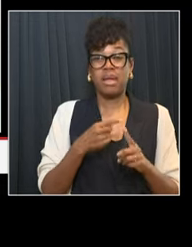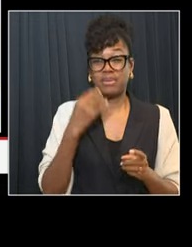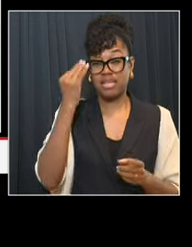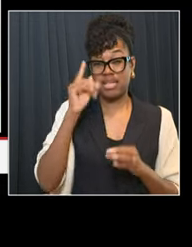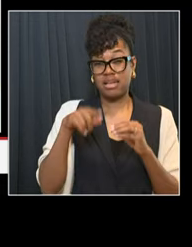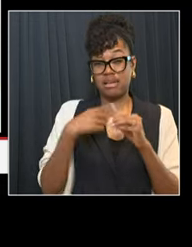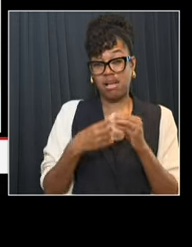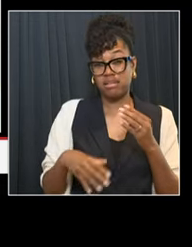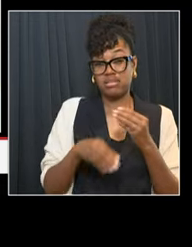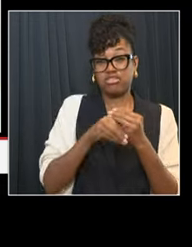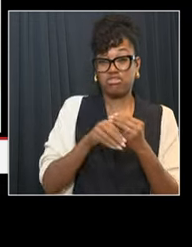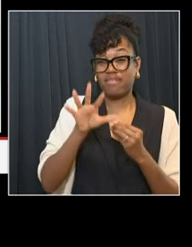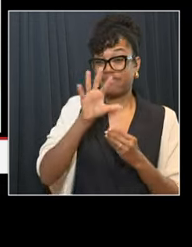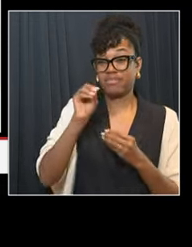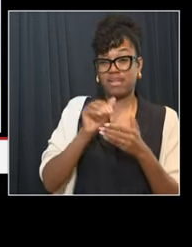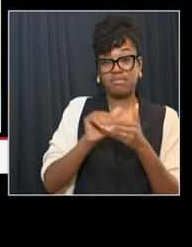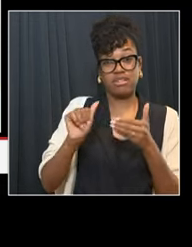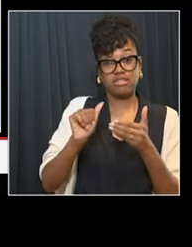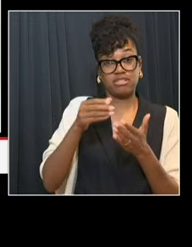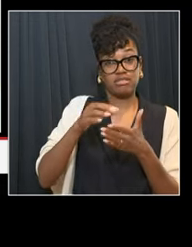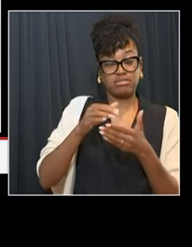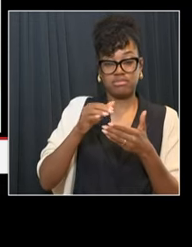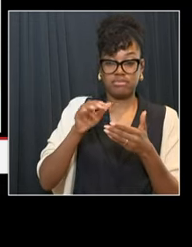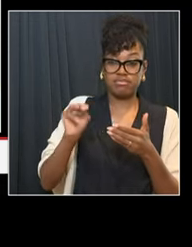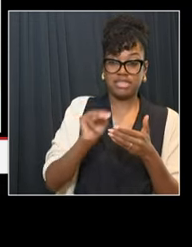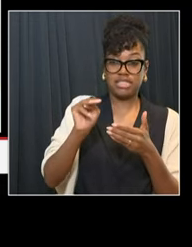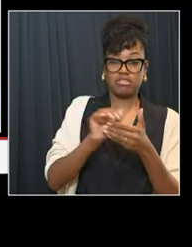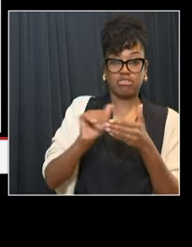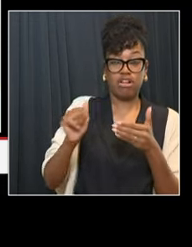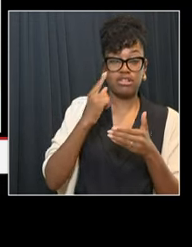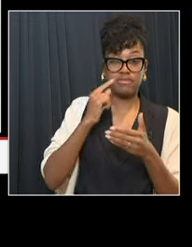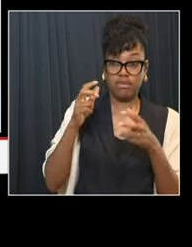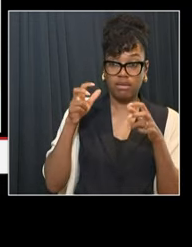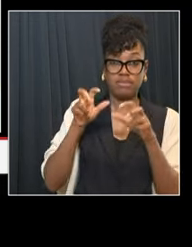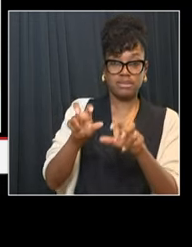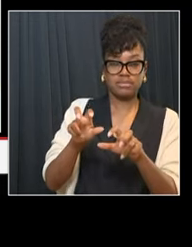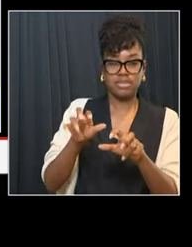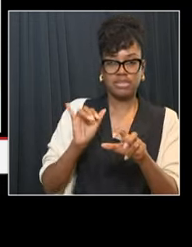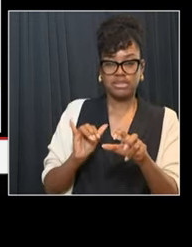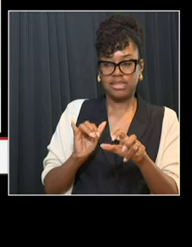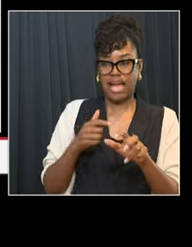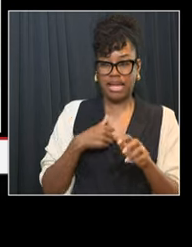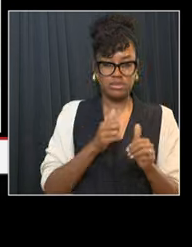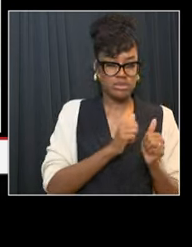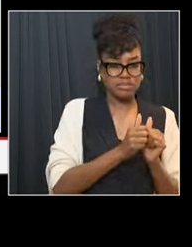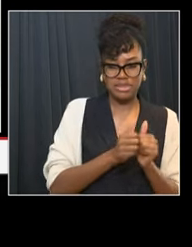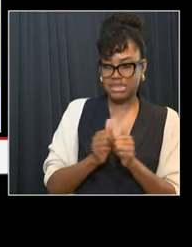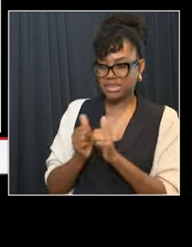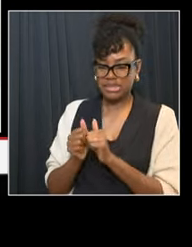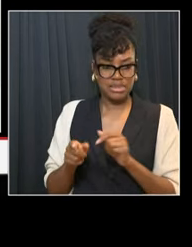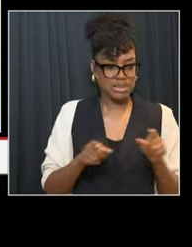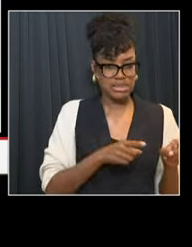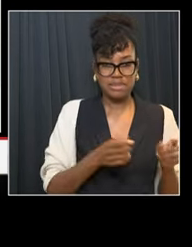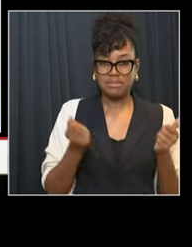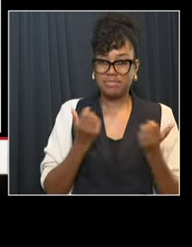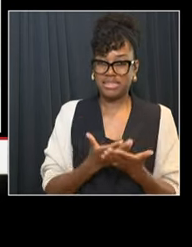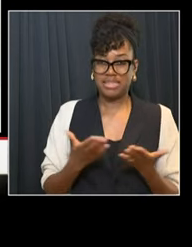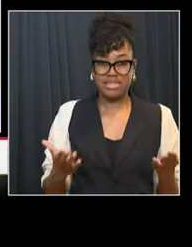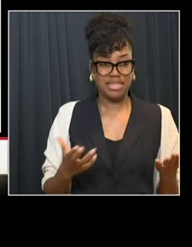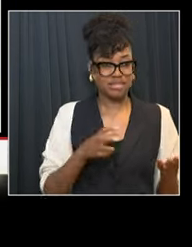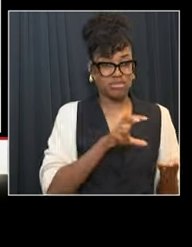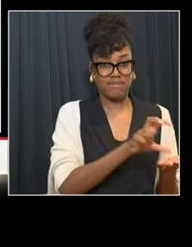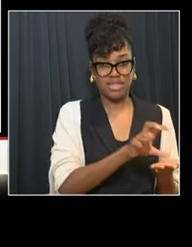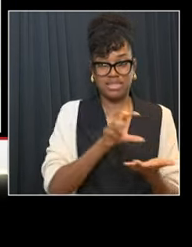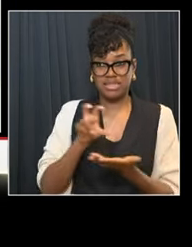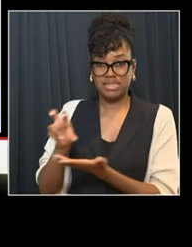in capital investment, I had to compete it with other things. We think we have a great plan